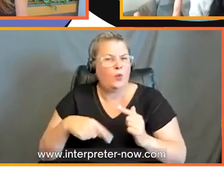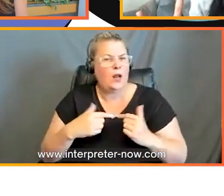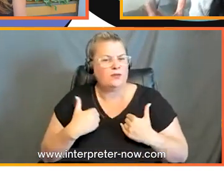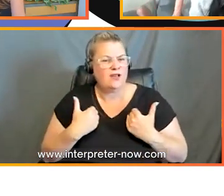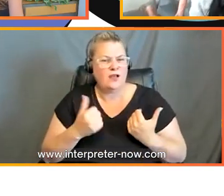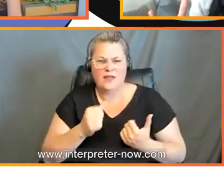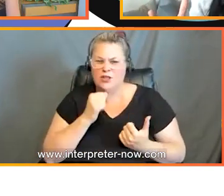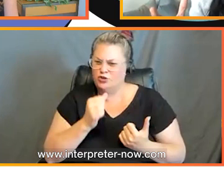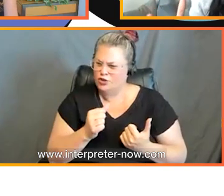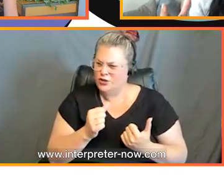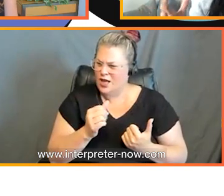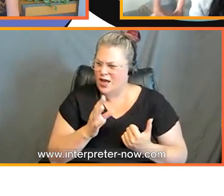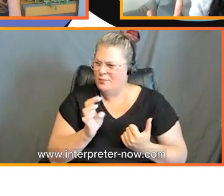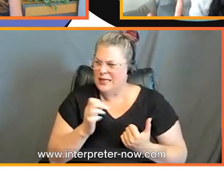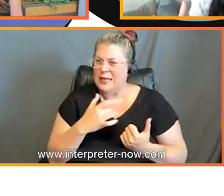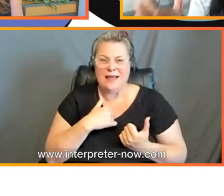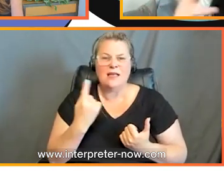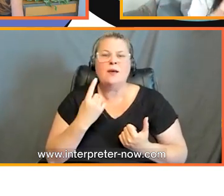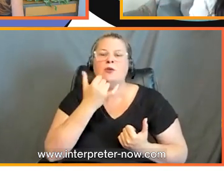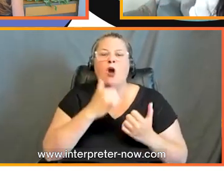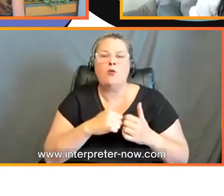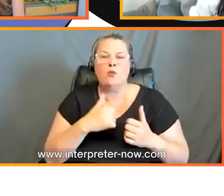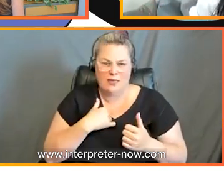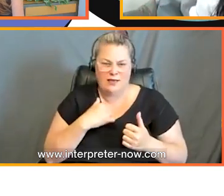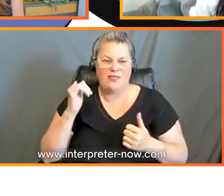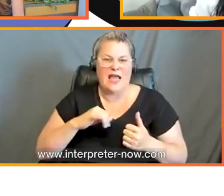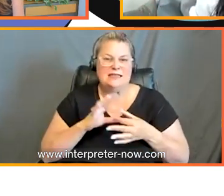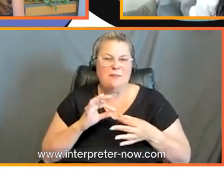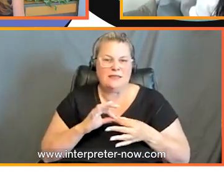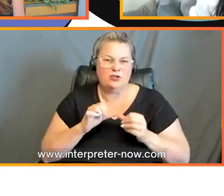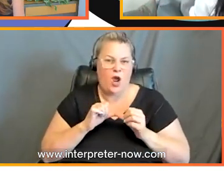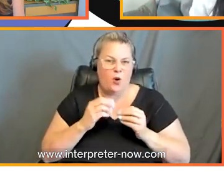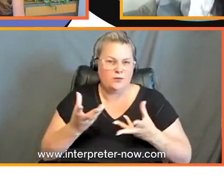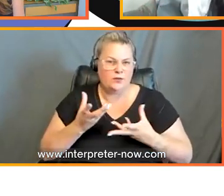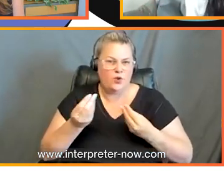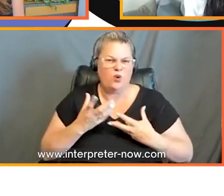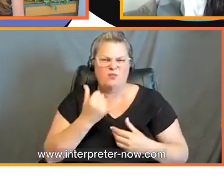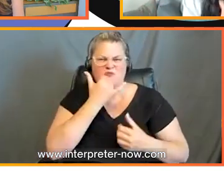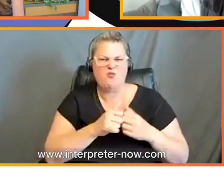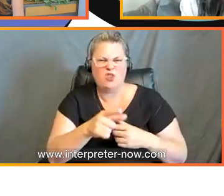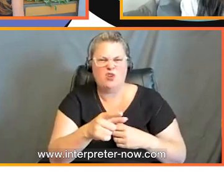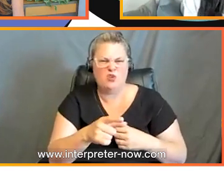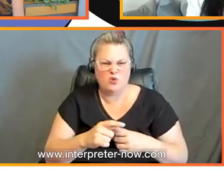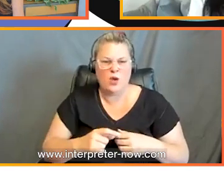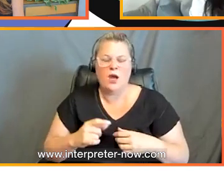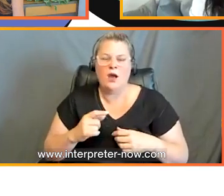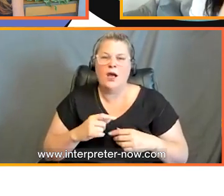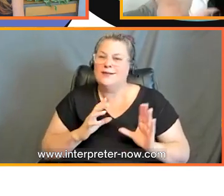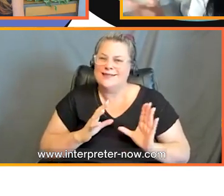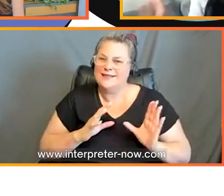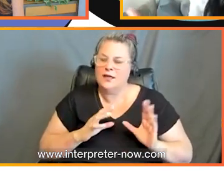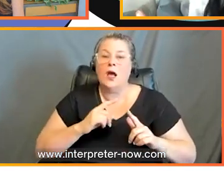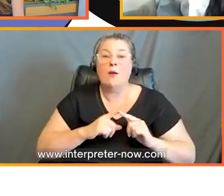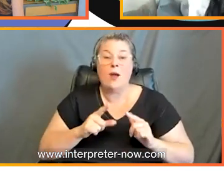wrong with me. That's the message I consistently received. But then I also struggled at home because my parents were also struggling with